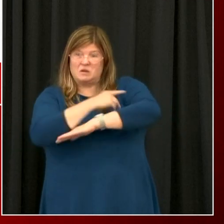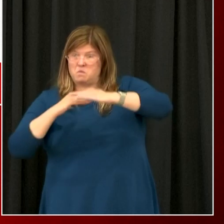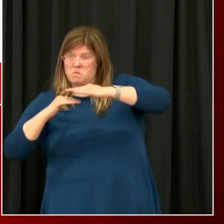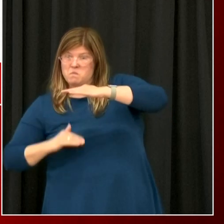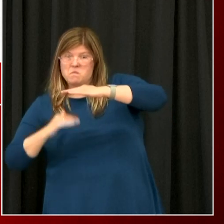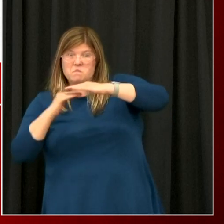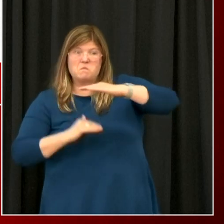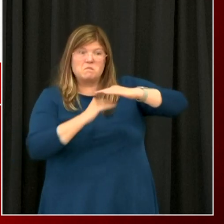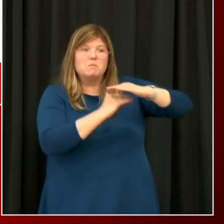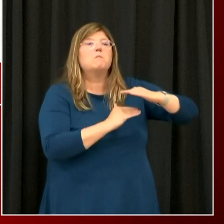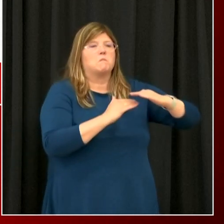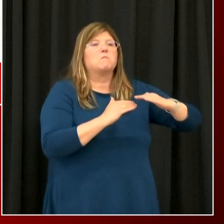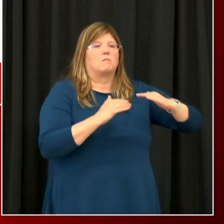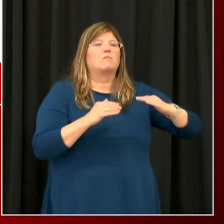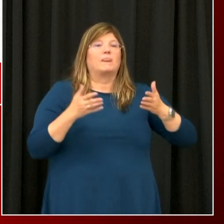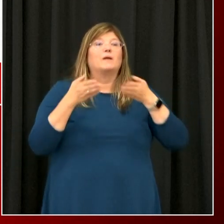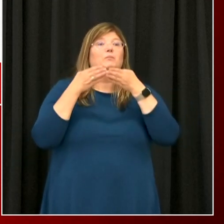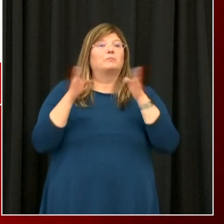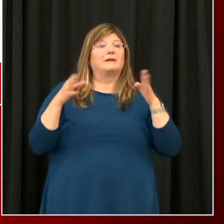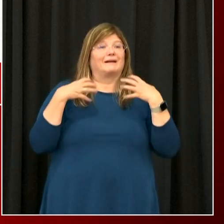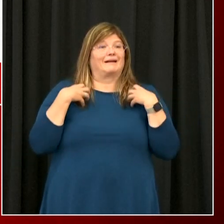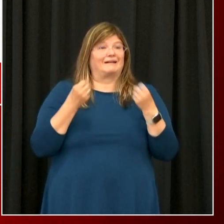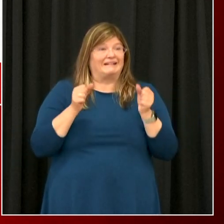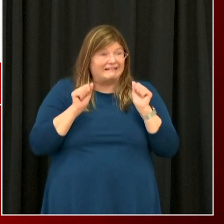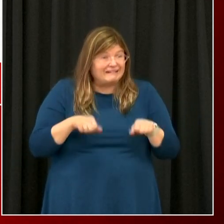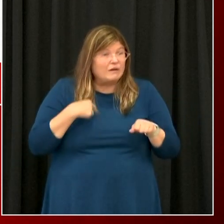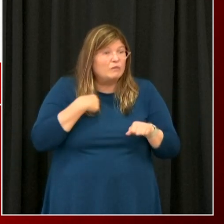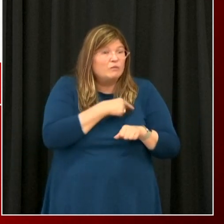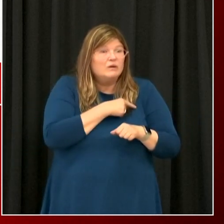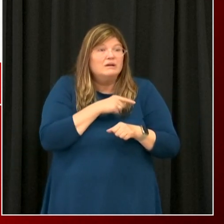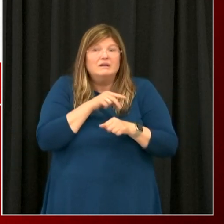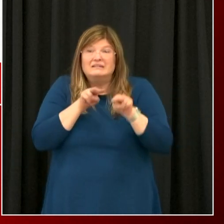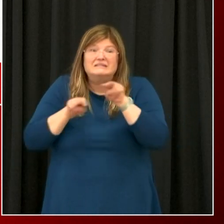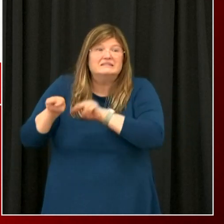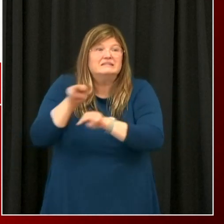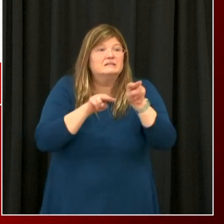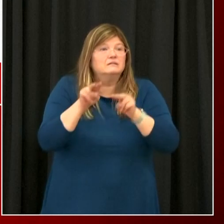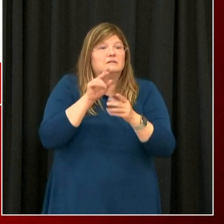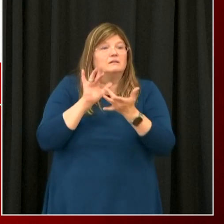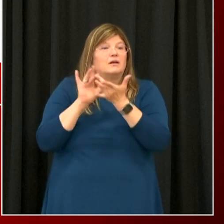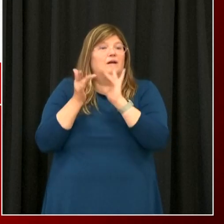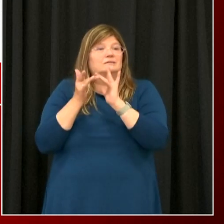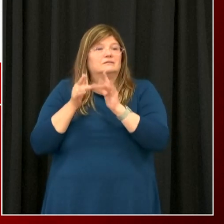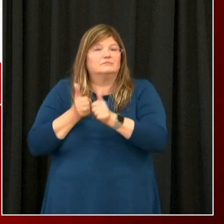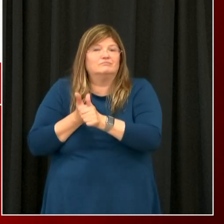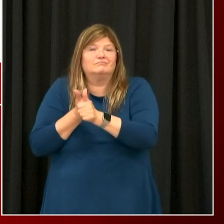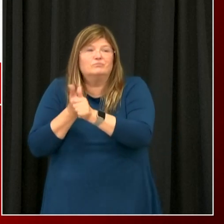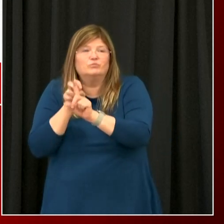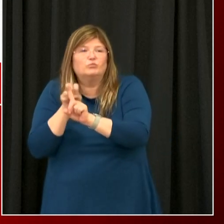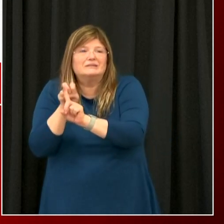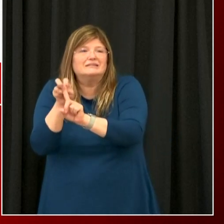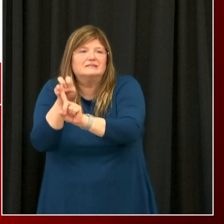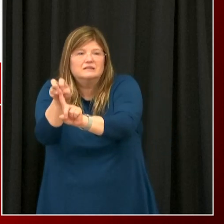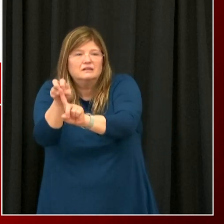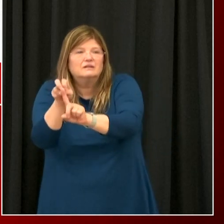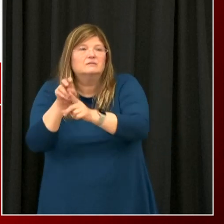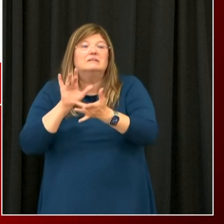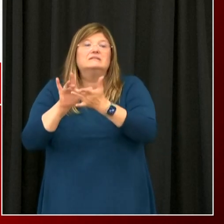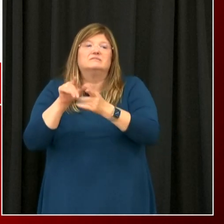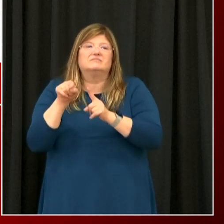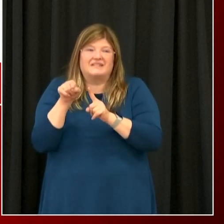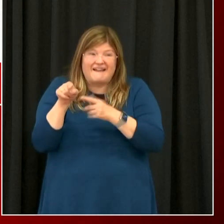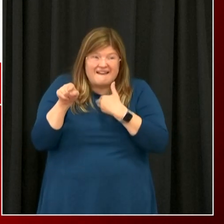our ability to do contact tracing. So making a first contact attempt for new positive cases within 1